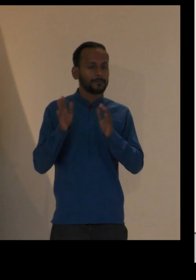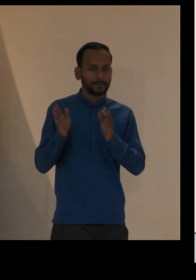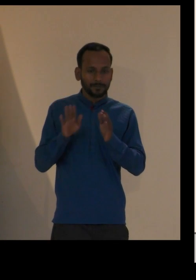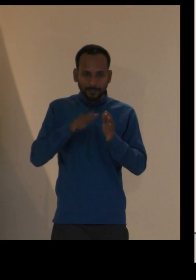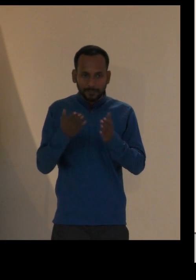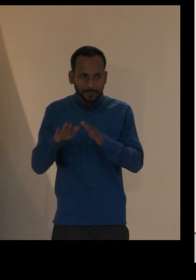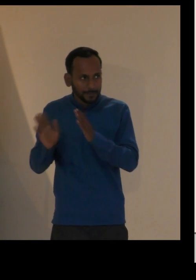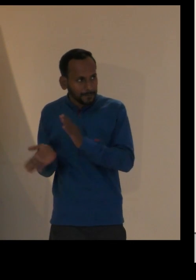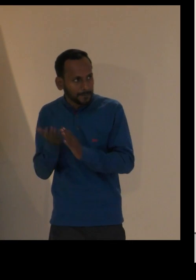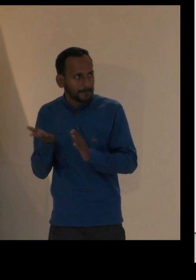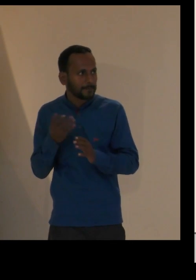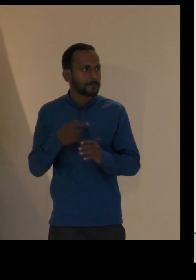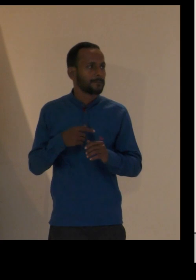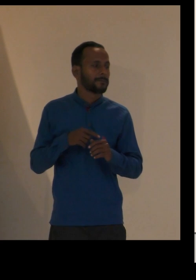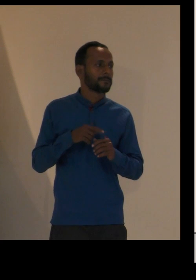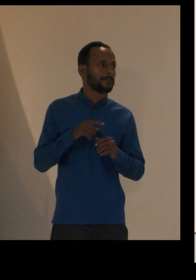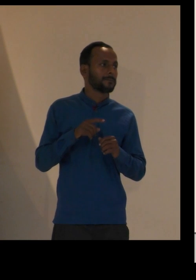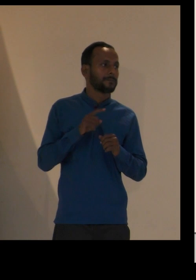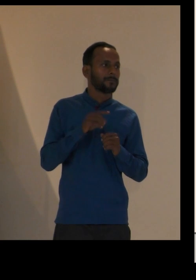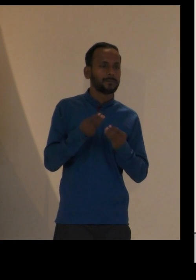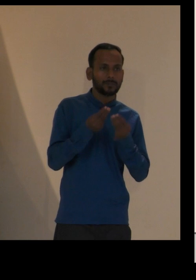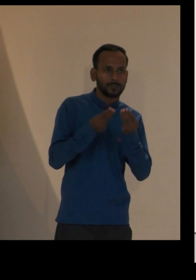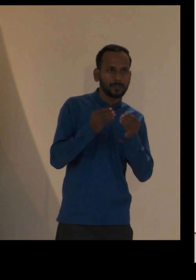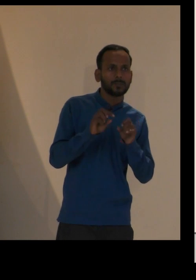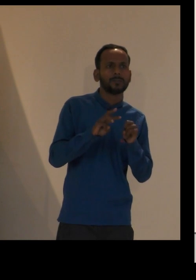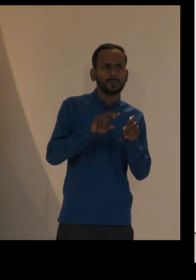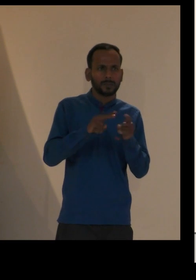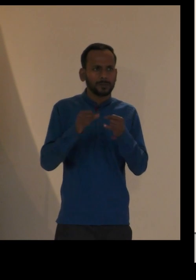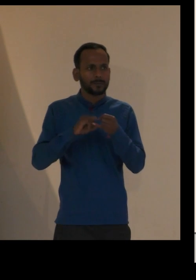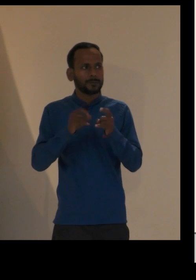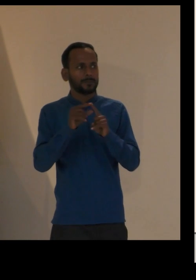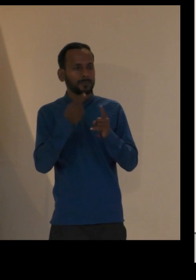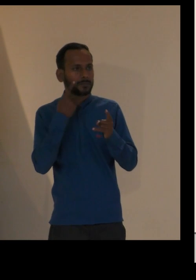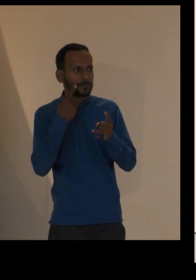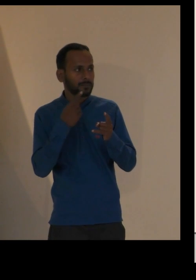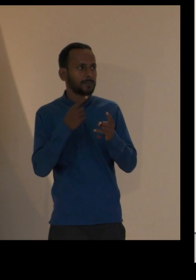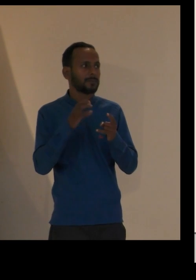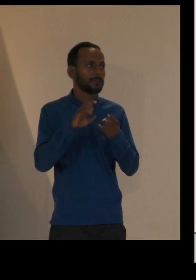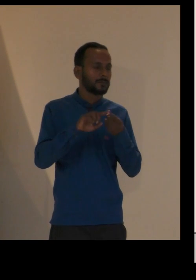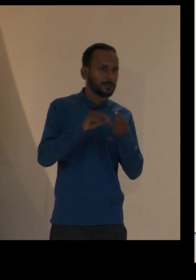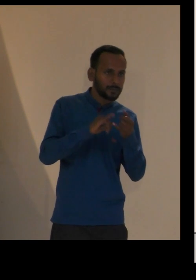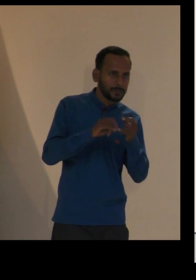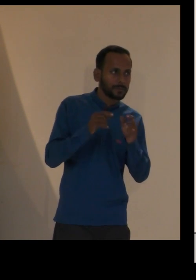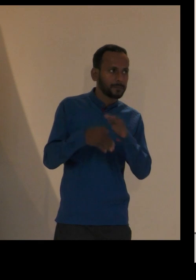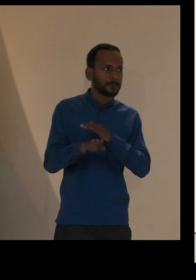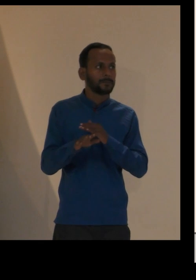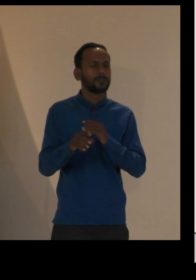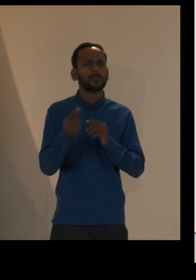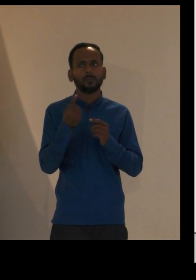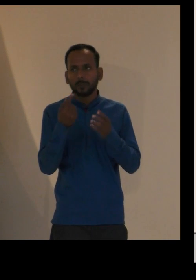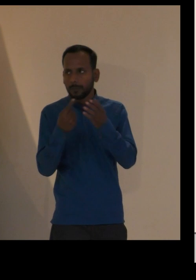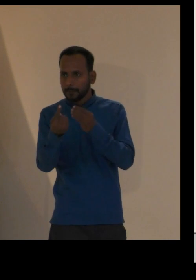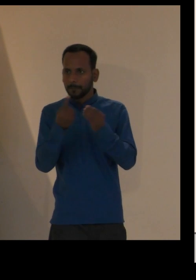some bits and pieces of Gramsci's work that I take very seriously. And one of them is